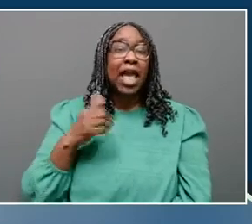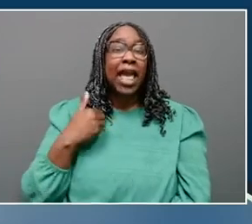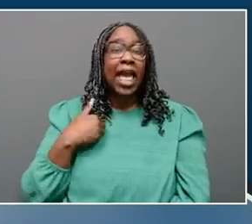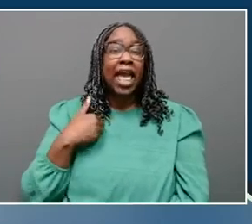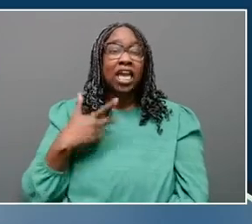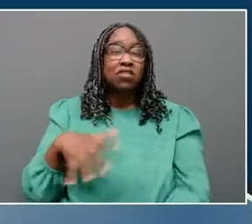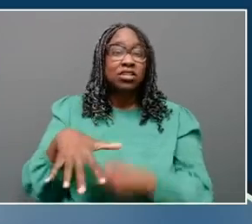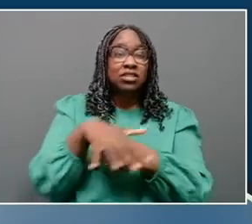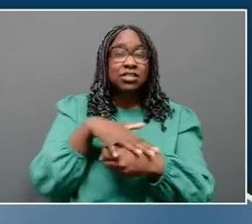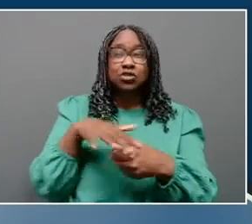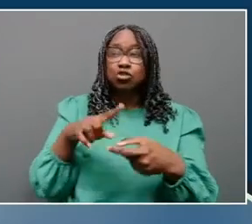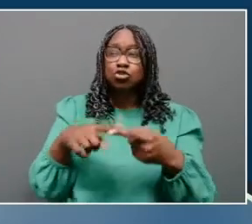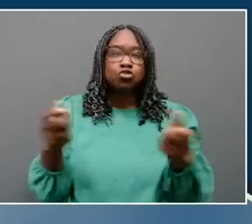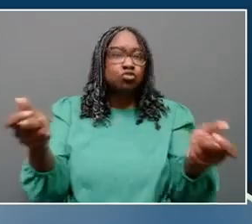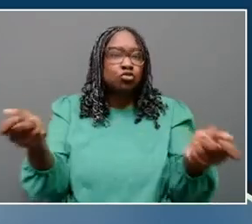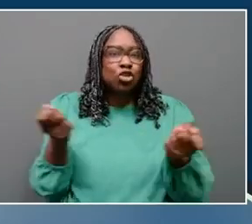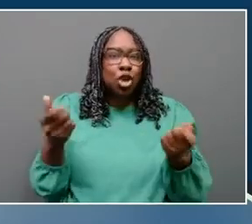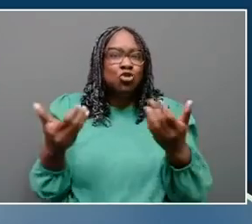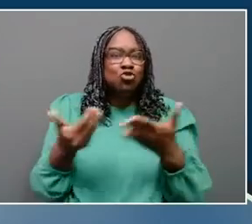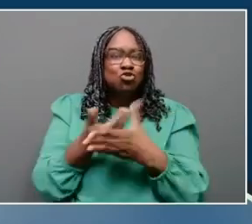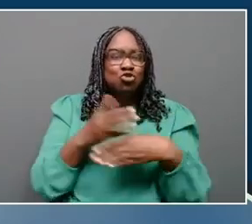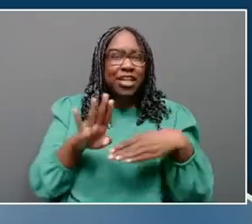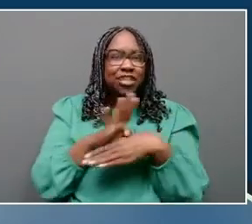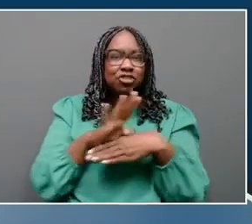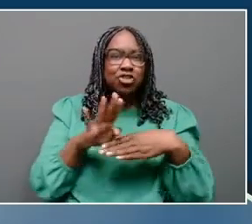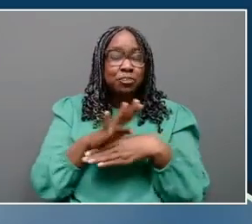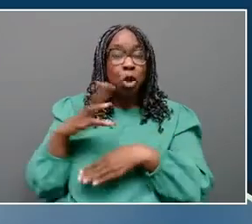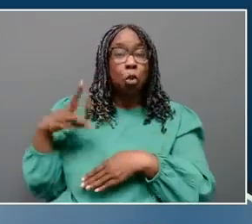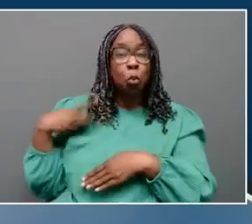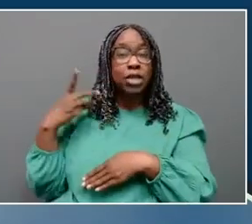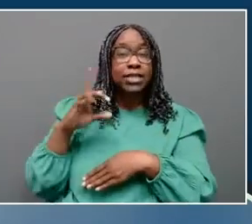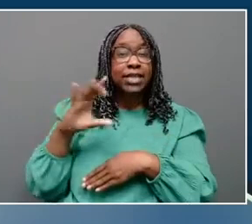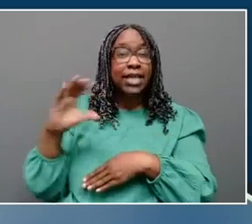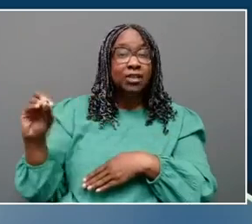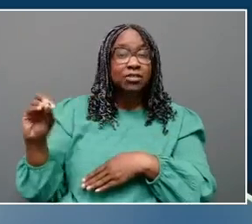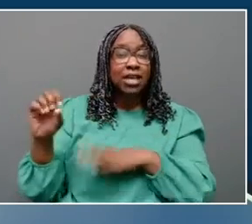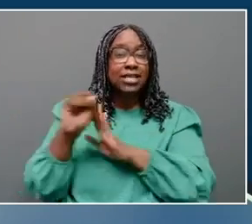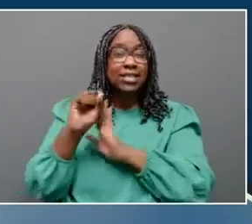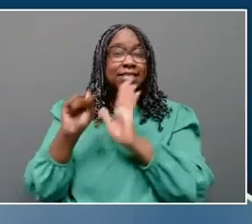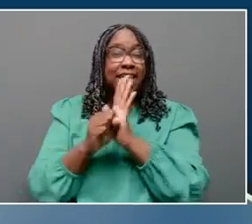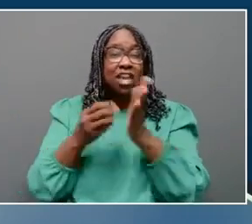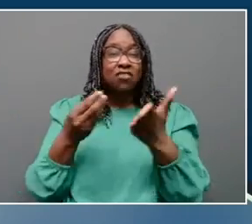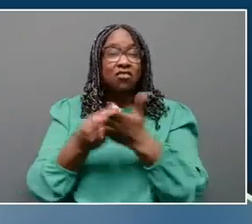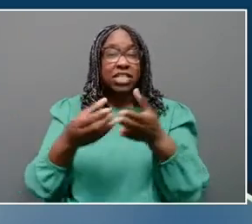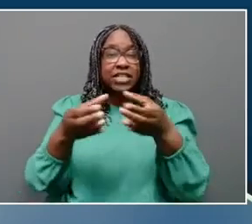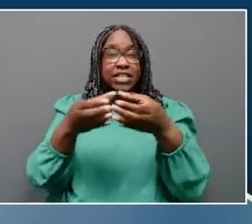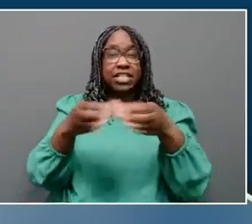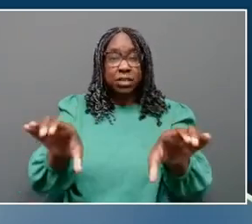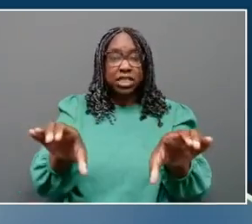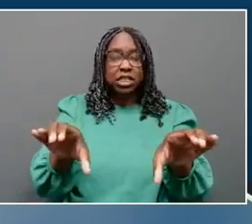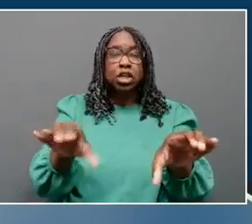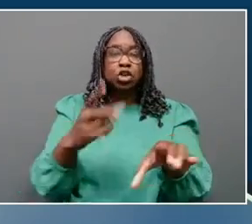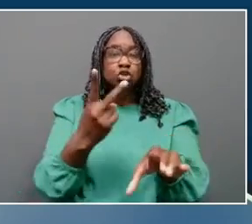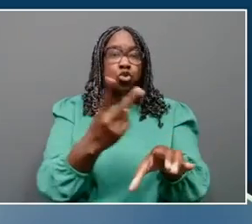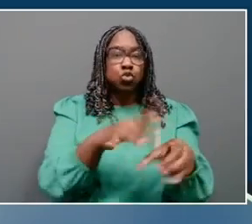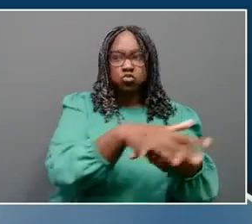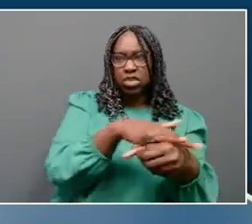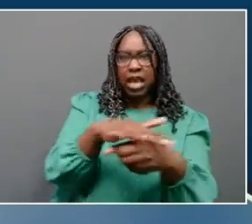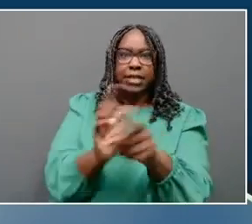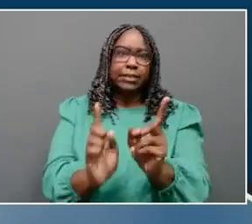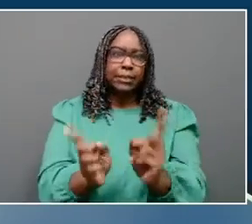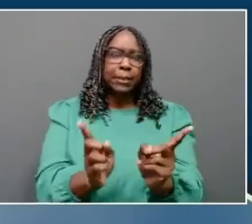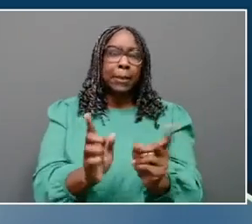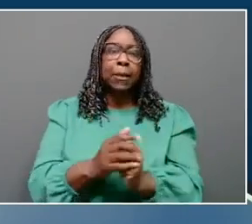industry. Washington County was approved for state funding split across two sites in the Washington County Commerce Center. Caldwell County